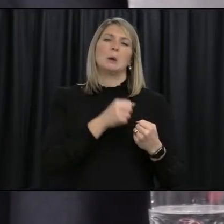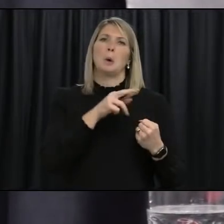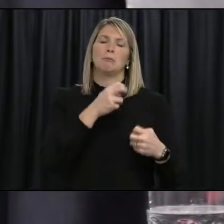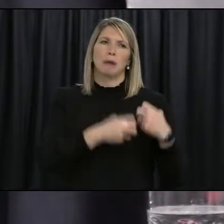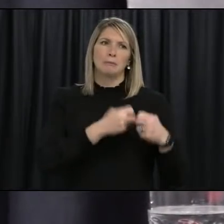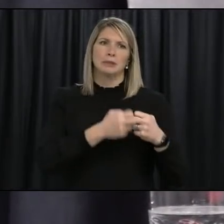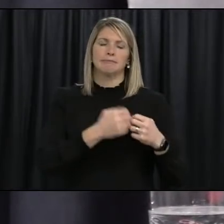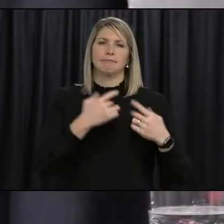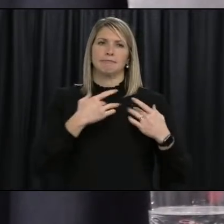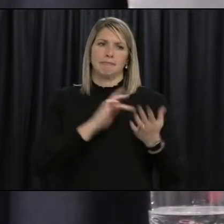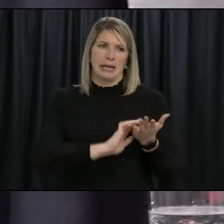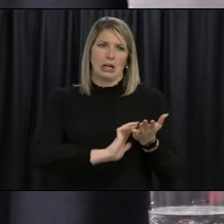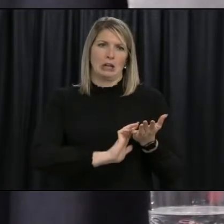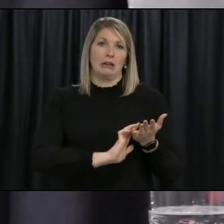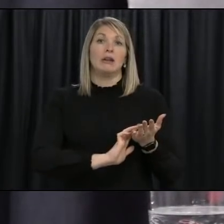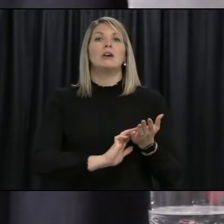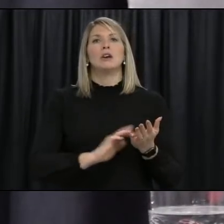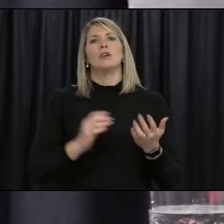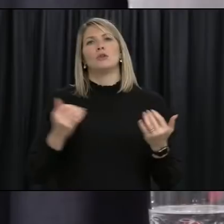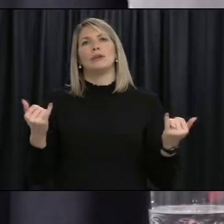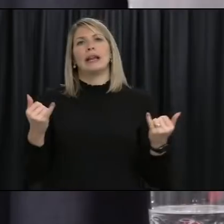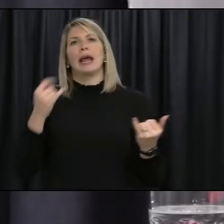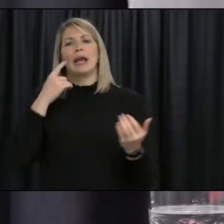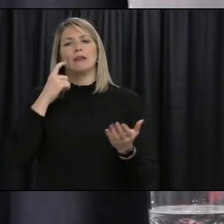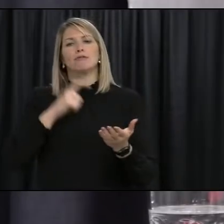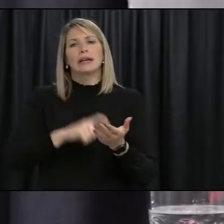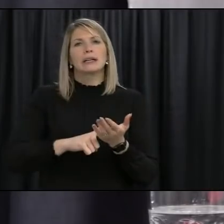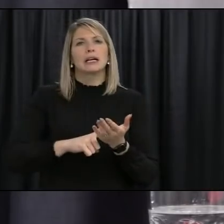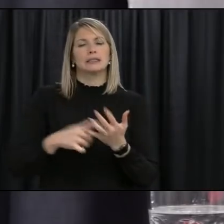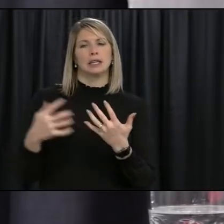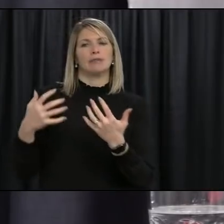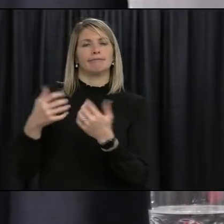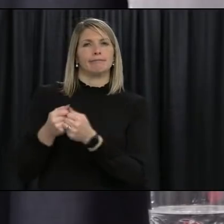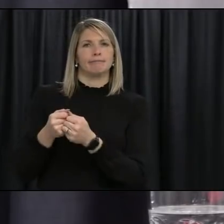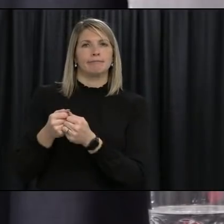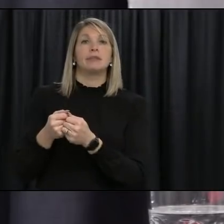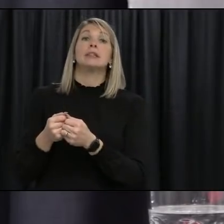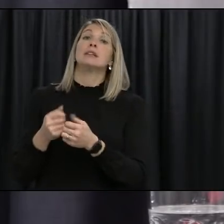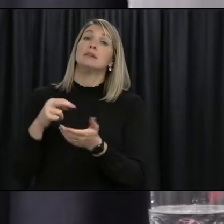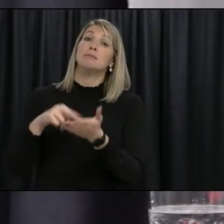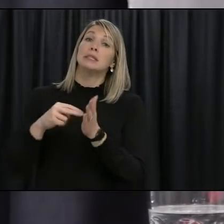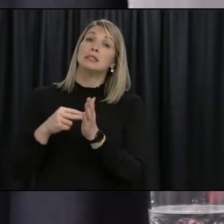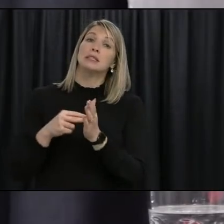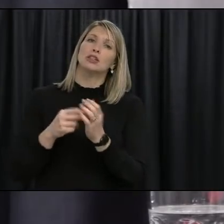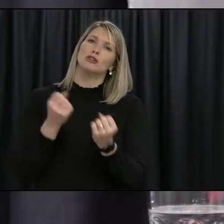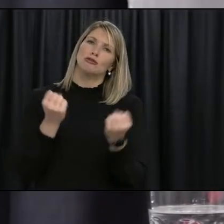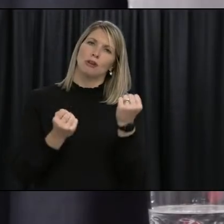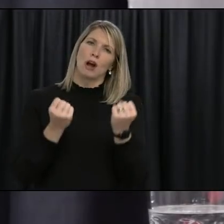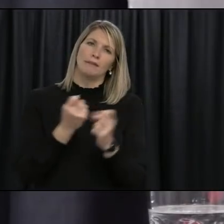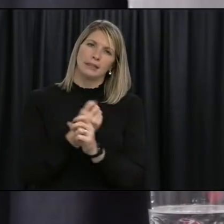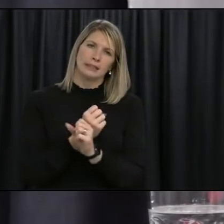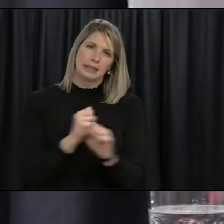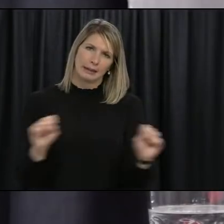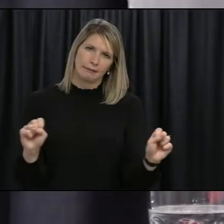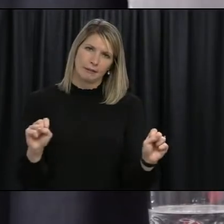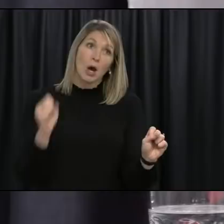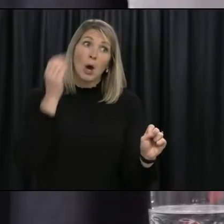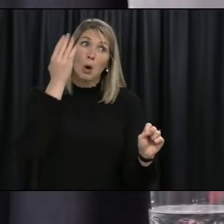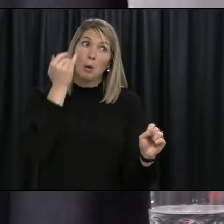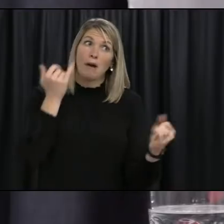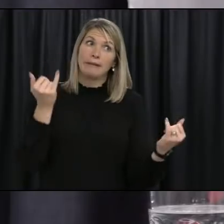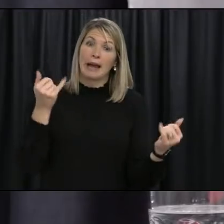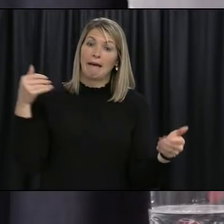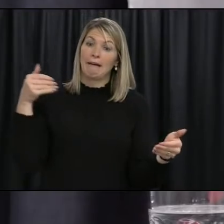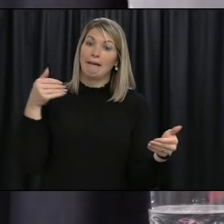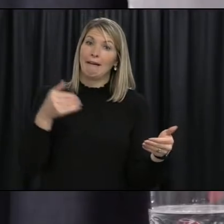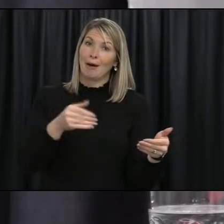stress the distress that these events cause. So drive carefully particularly as the weather changes and